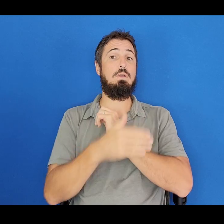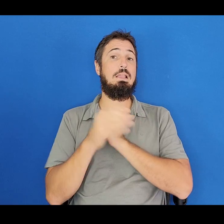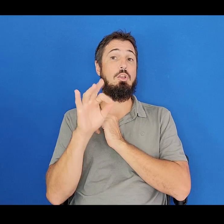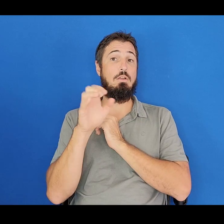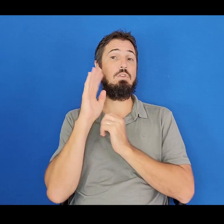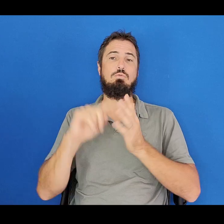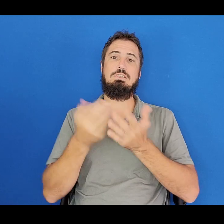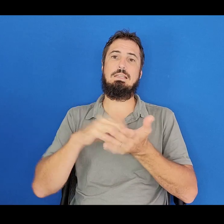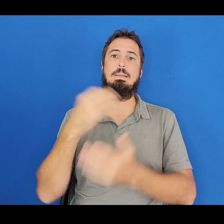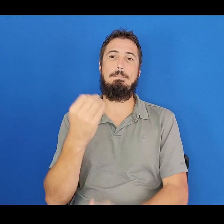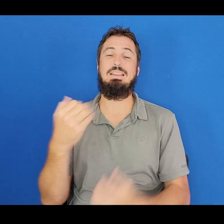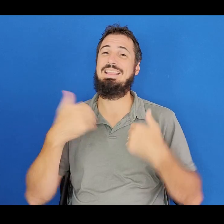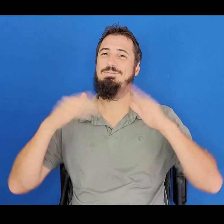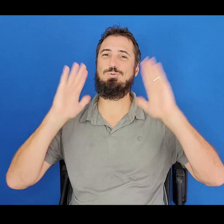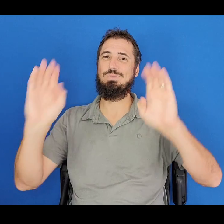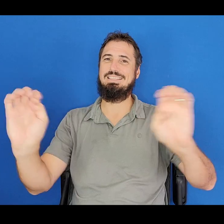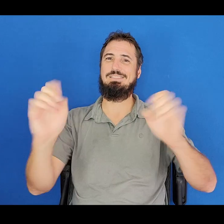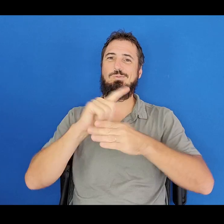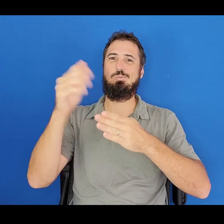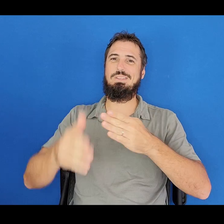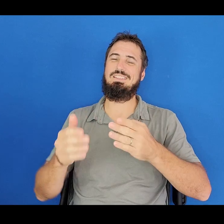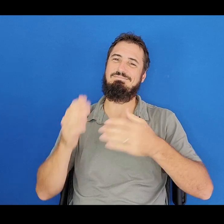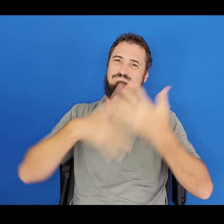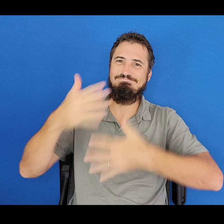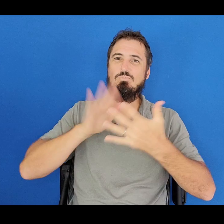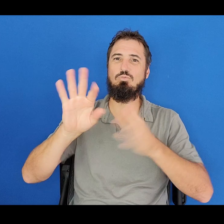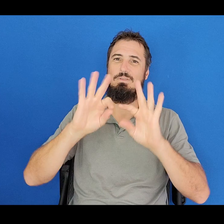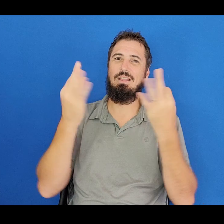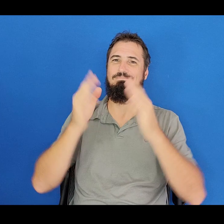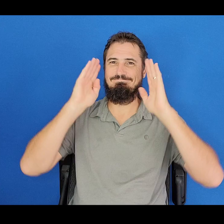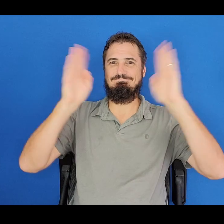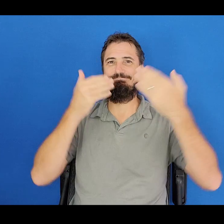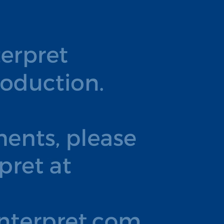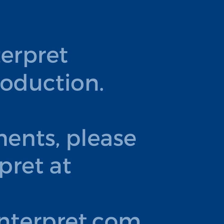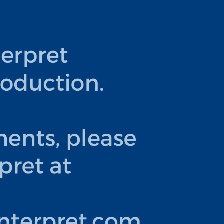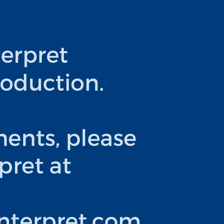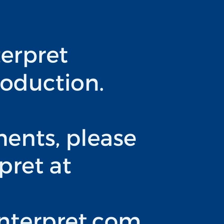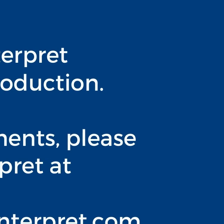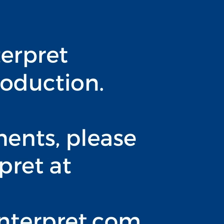offices will resume on Monday. Have a great Easter weekend with your ohana. Mahalo, Kauai.